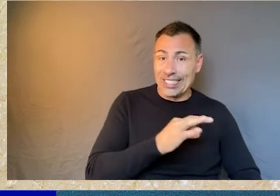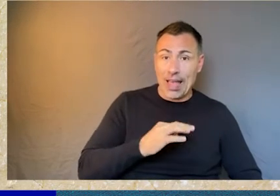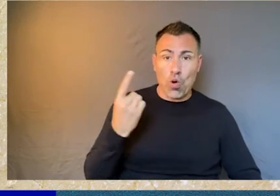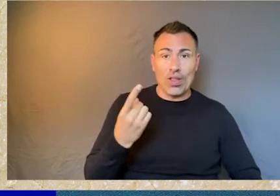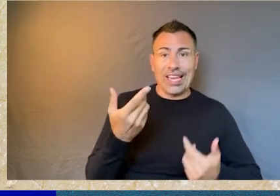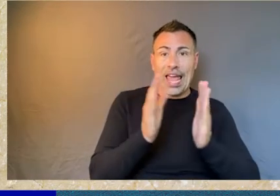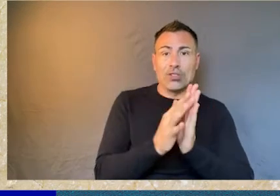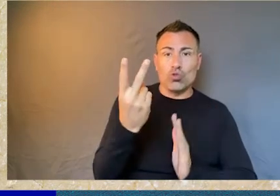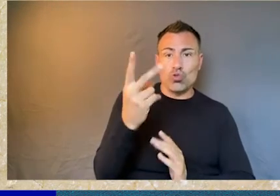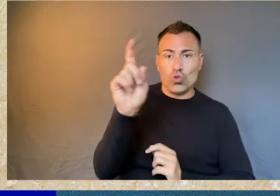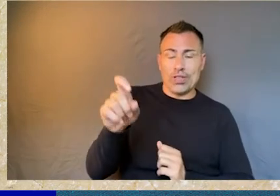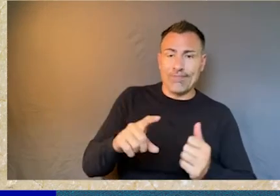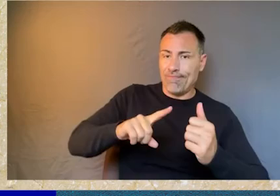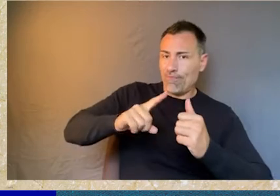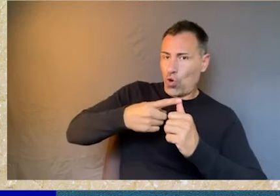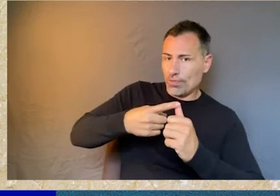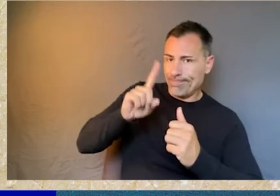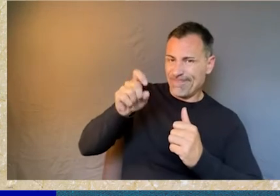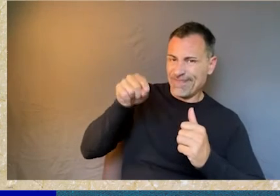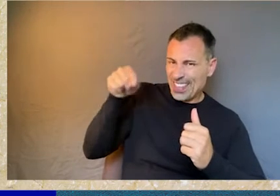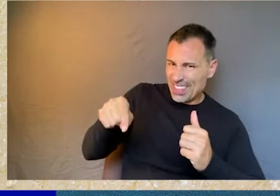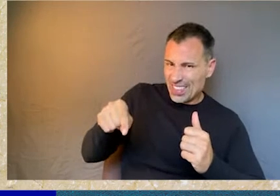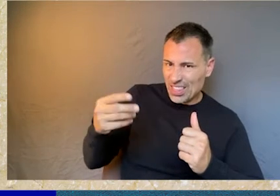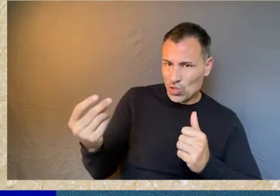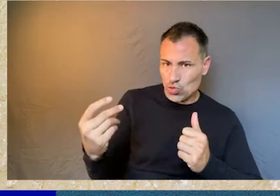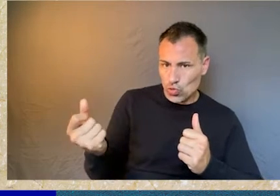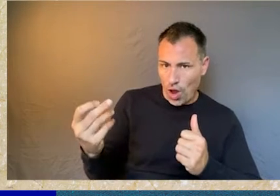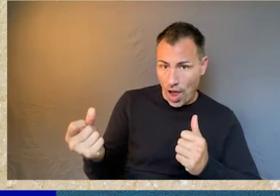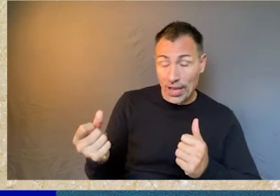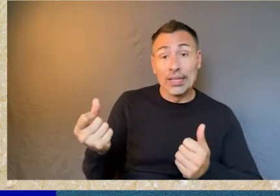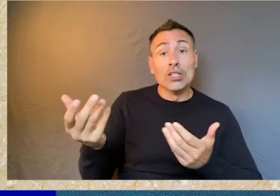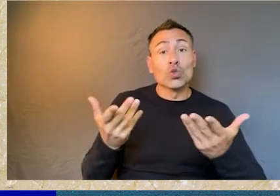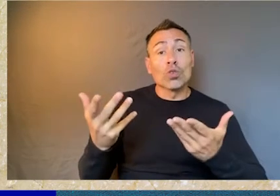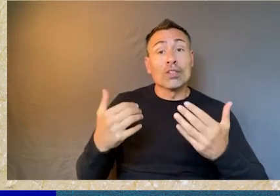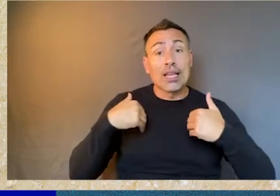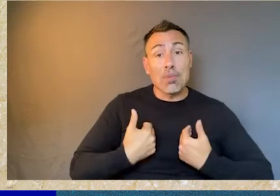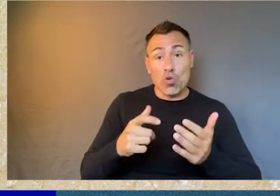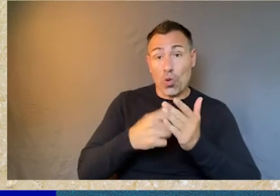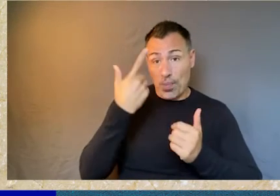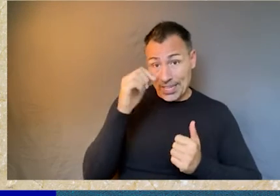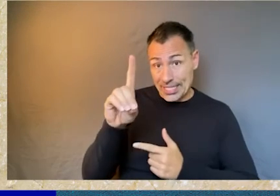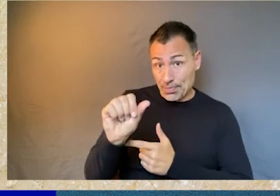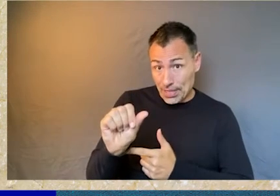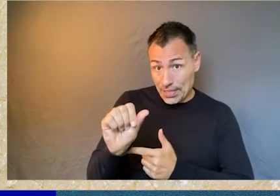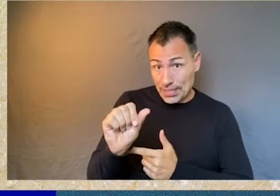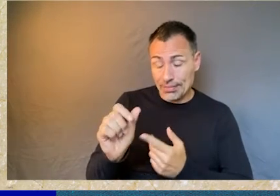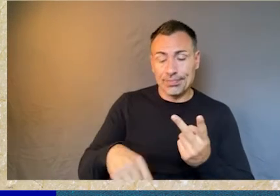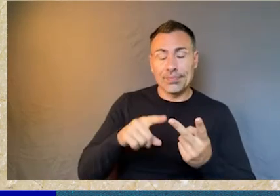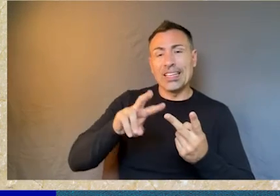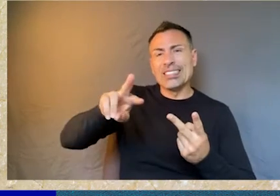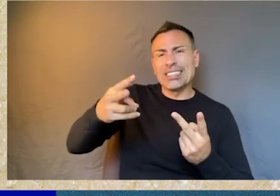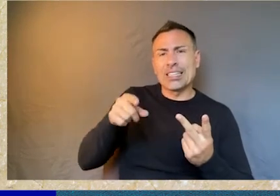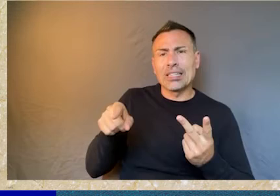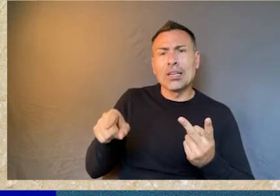questions. One, is this dog a service animal required because of a disability? And two, what work has